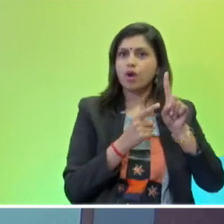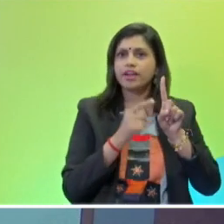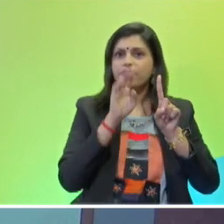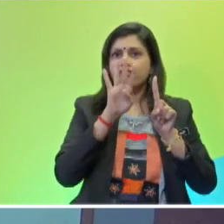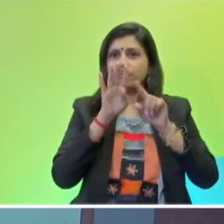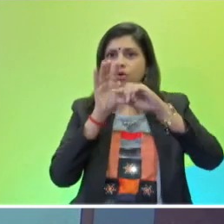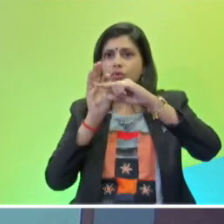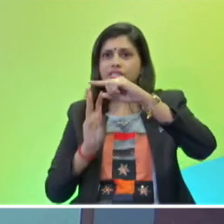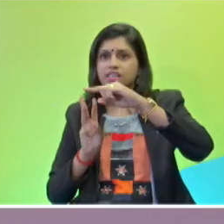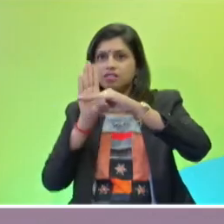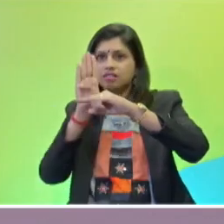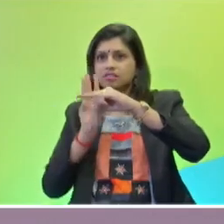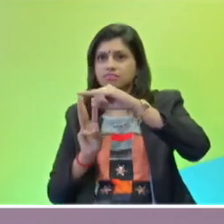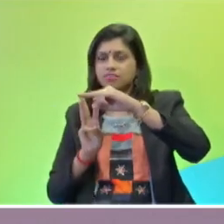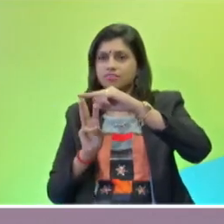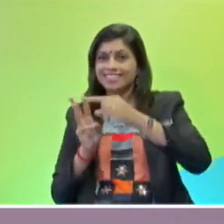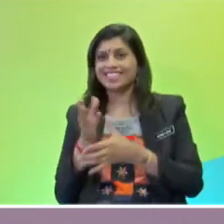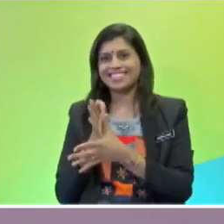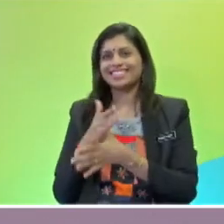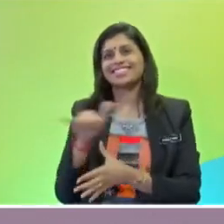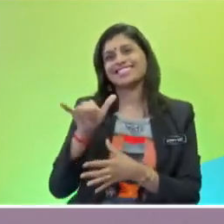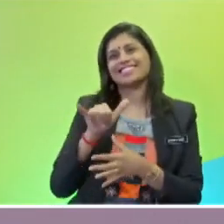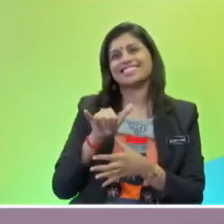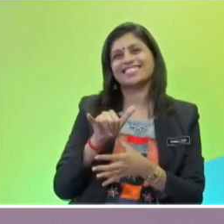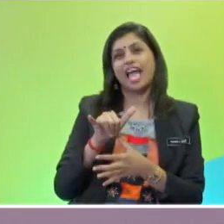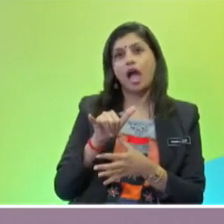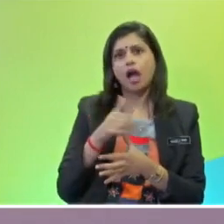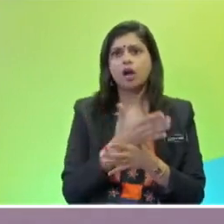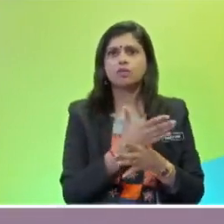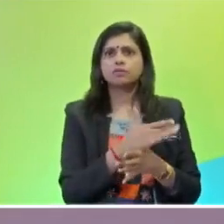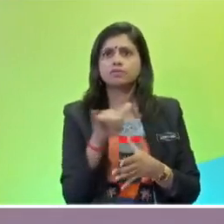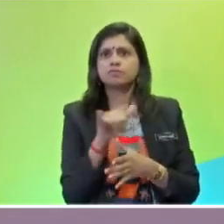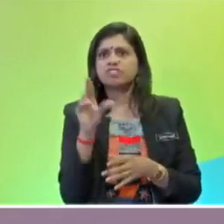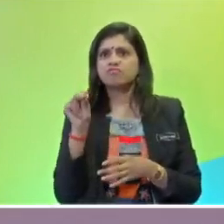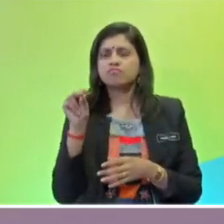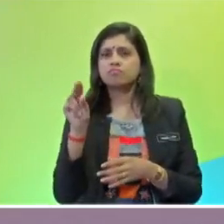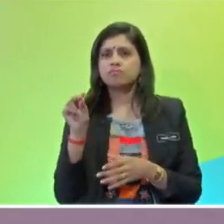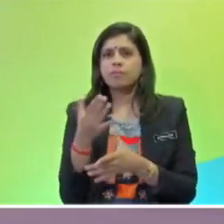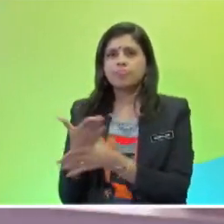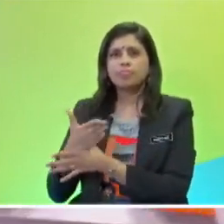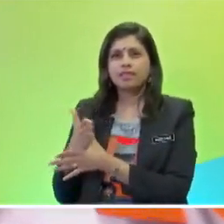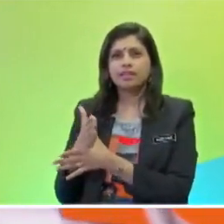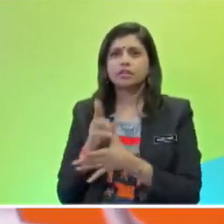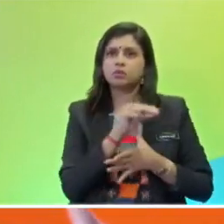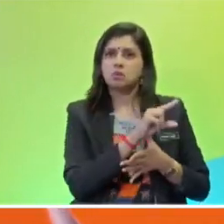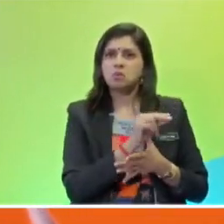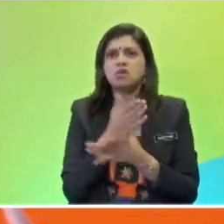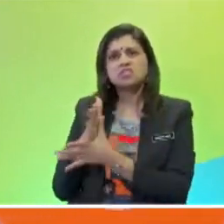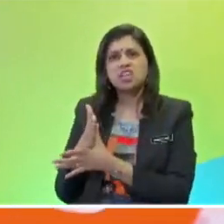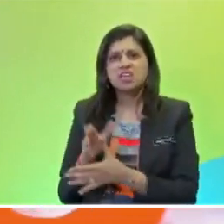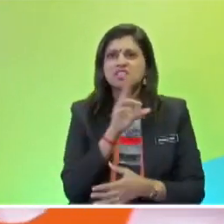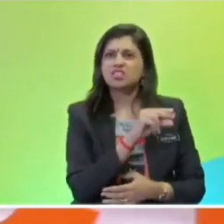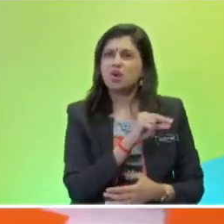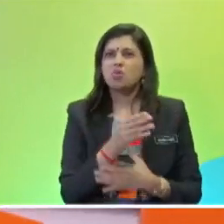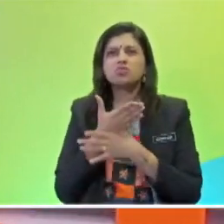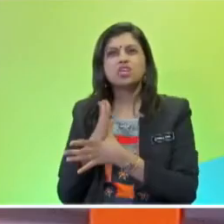1/4/6. Along, please help me to share equally. Share equally? Yes. Nah, I don't want that. I want the Please, whole Along, pizza. I'm so hungry. No, this is I'm for the me. little one. It's You not